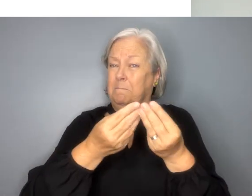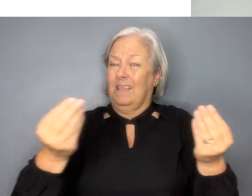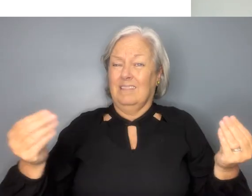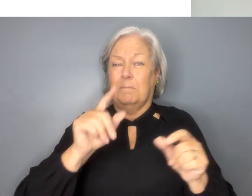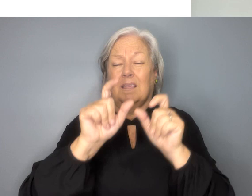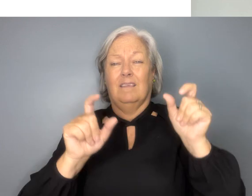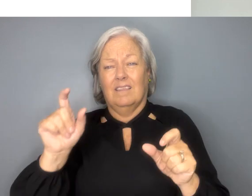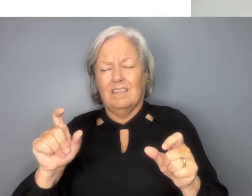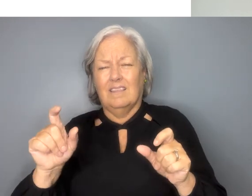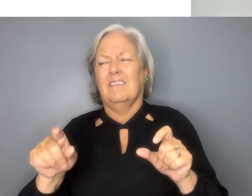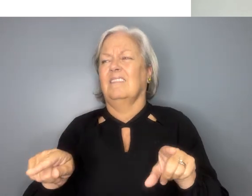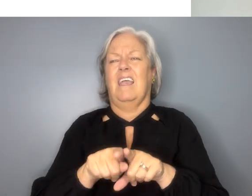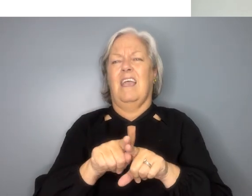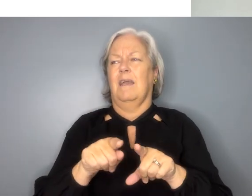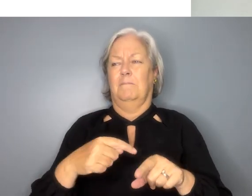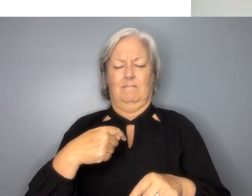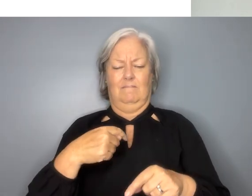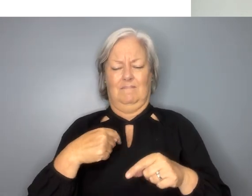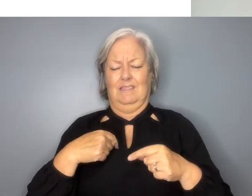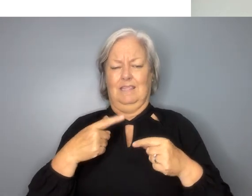people, because that experience of